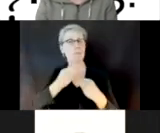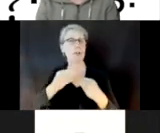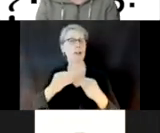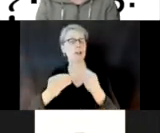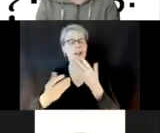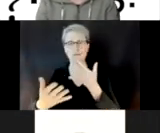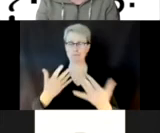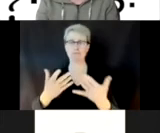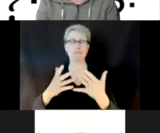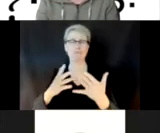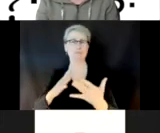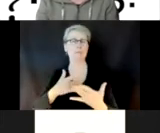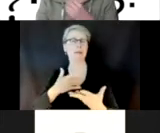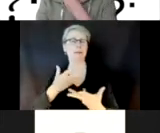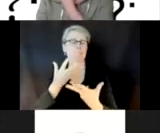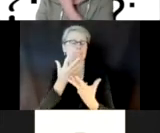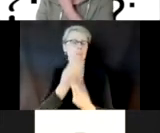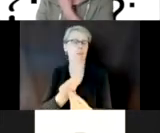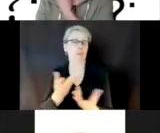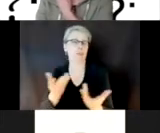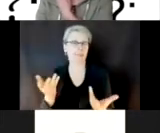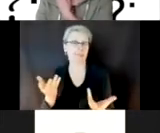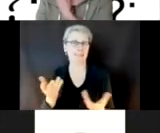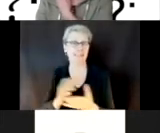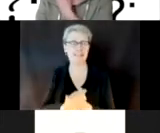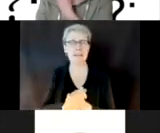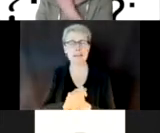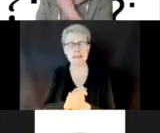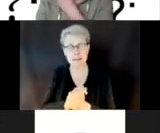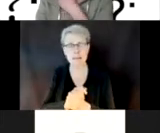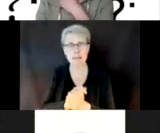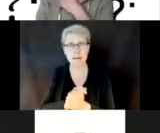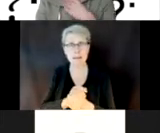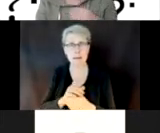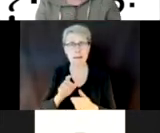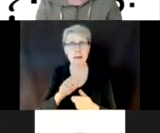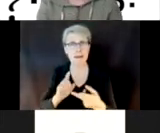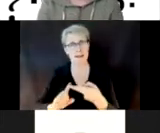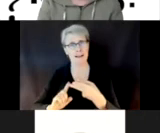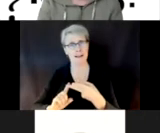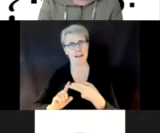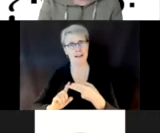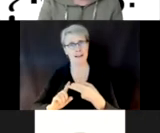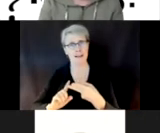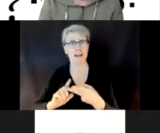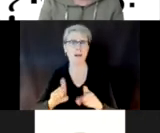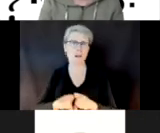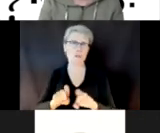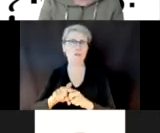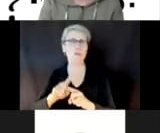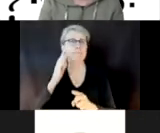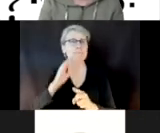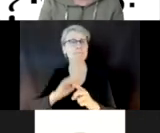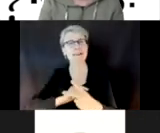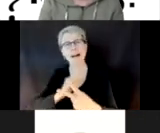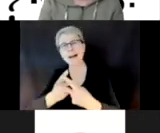beautiful. And hopefully there's also a skill set in using the right hashtags and